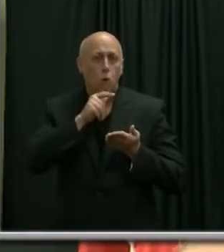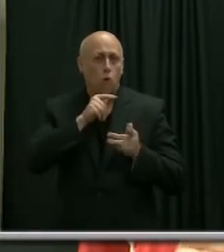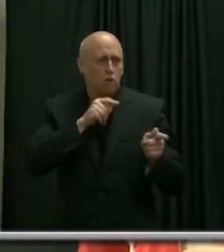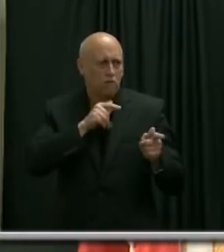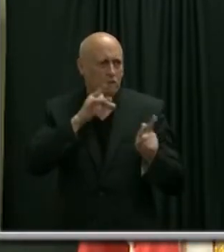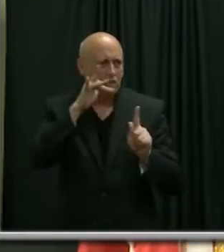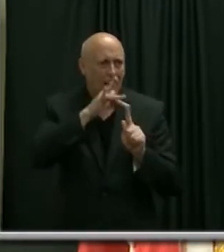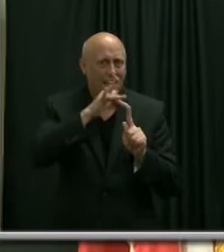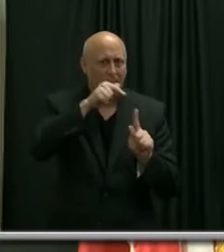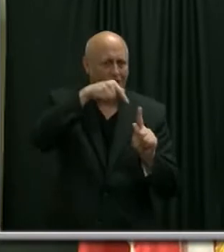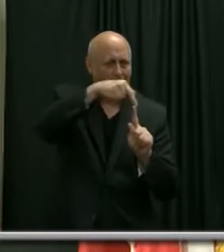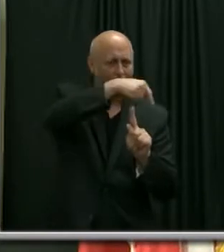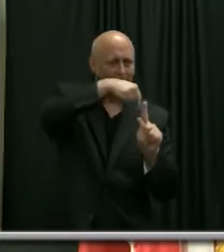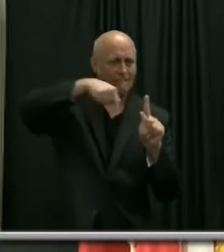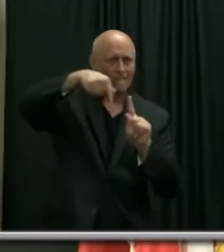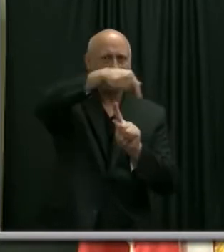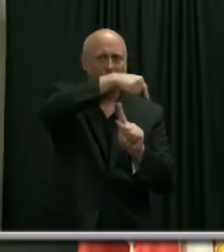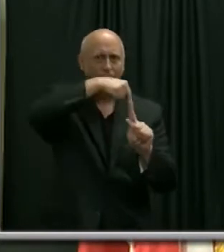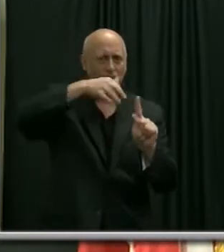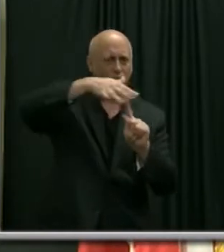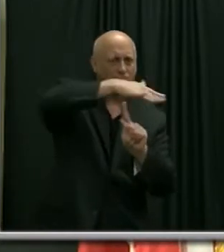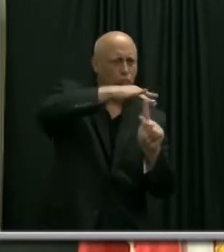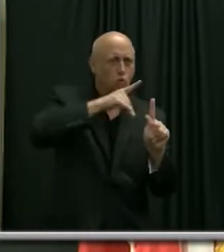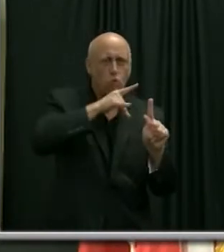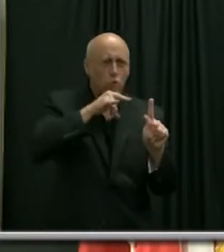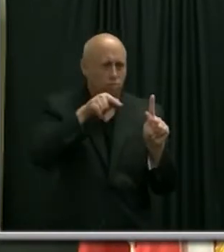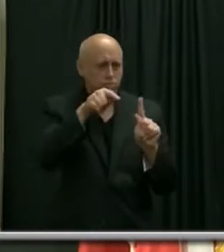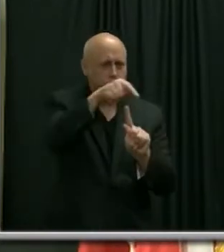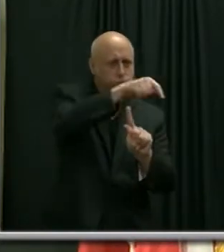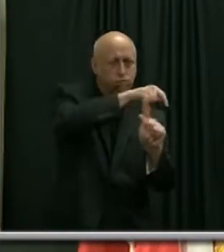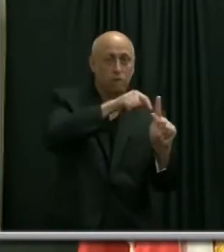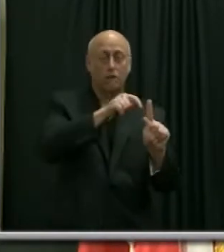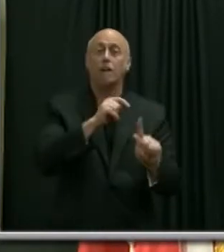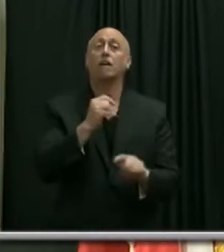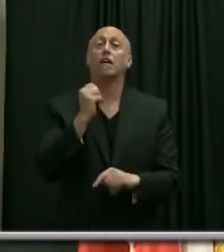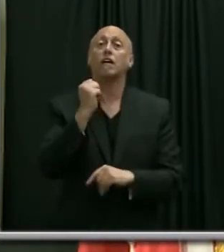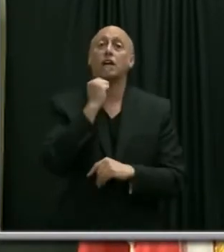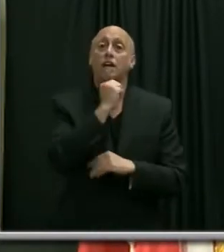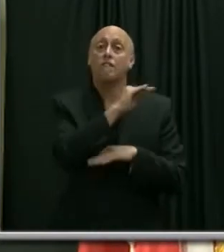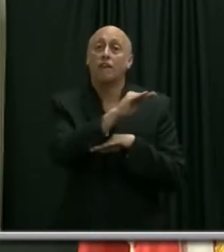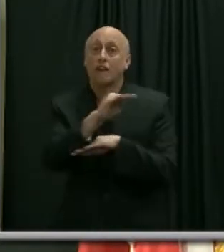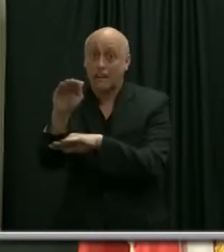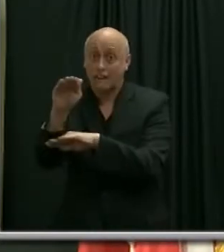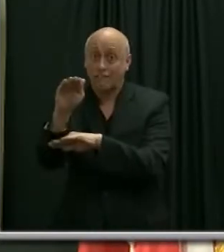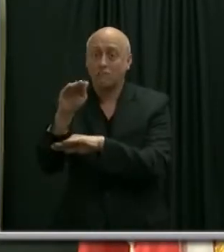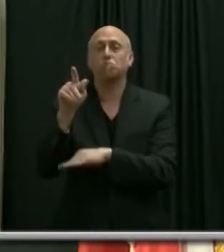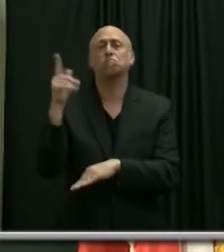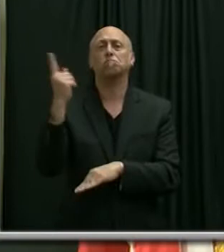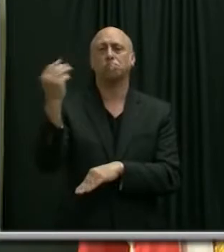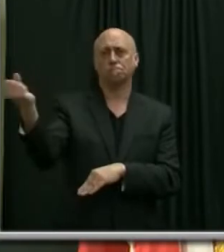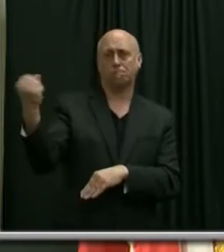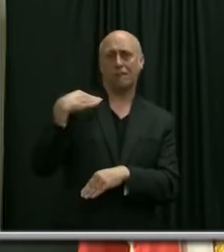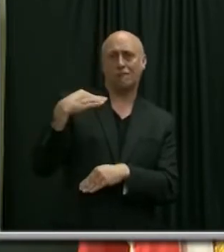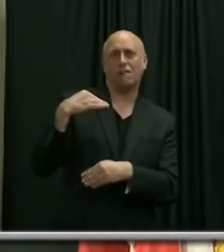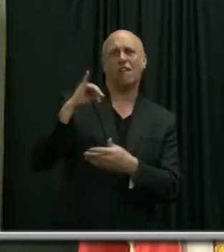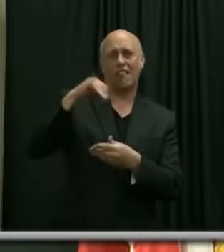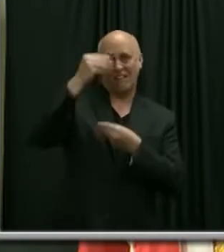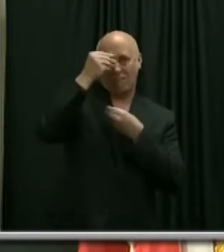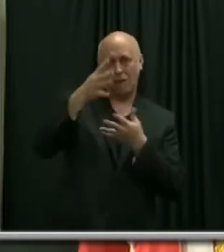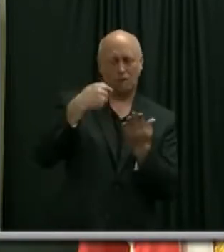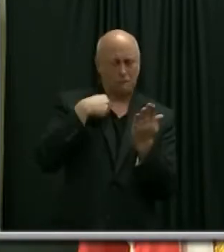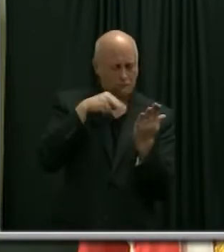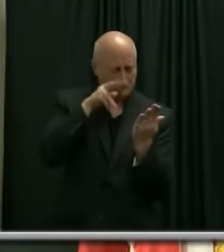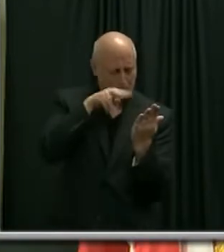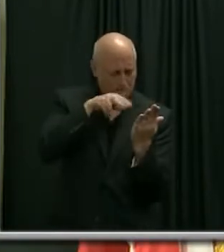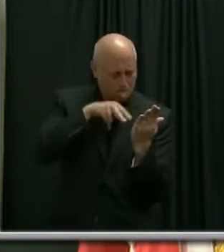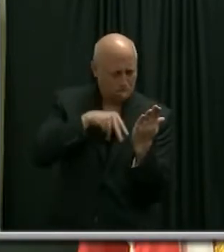in contact with these people. From what they described to me, because every evening I get these numbers, I review them myself, I call, and we have a